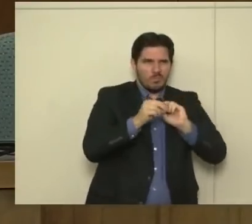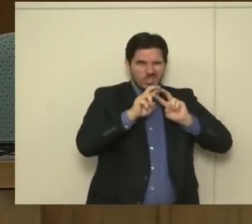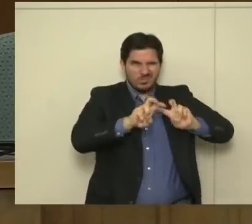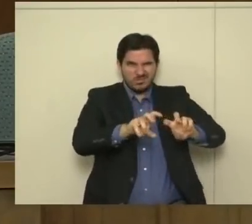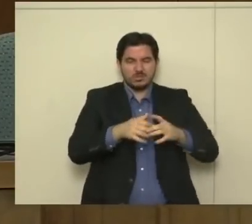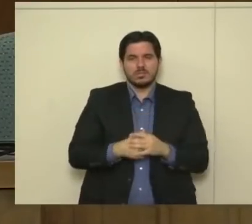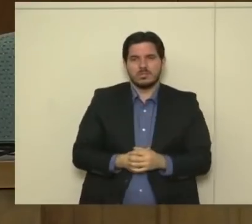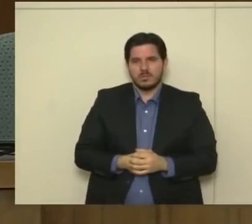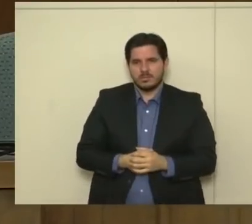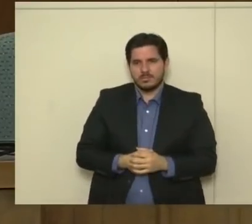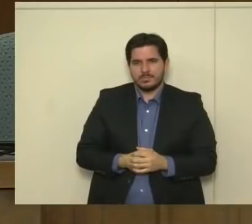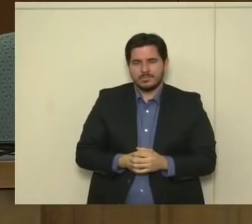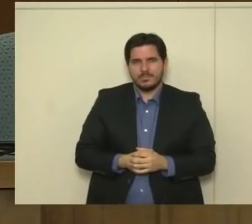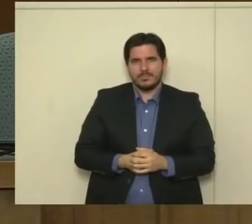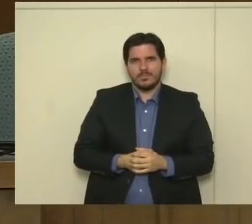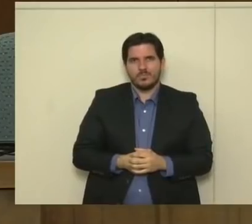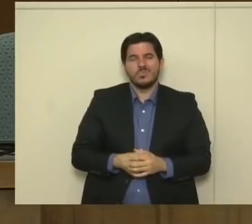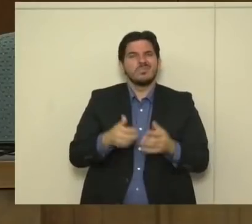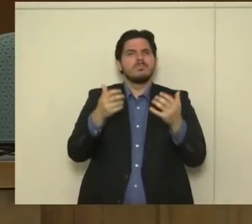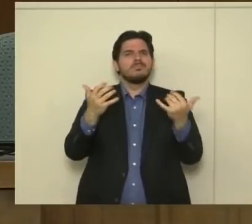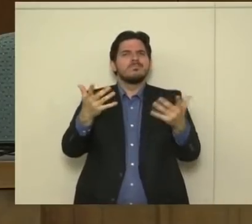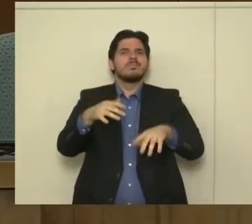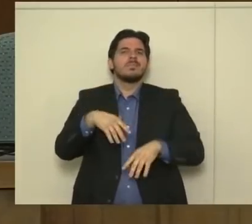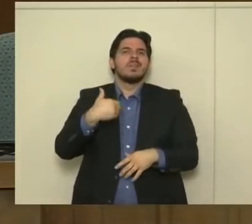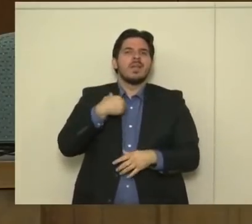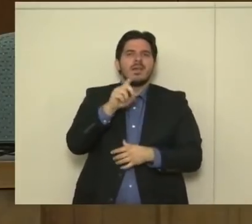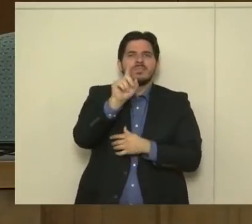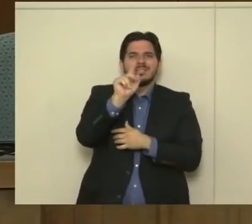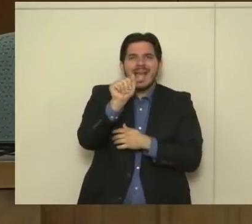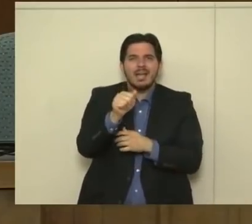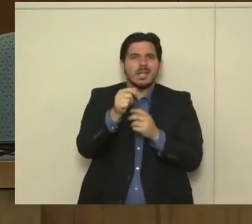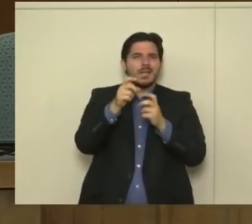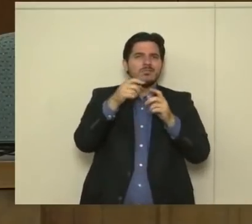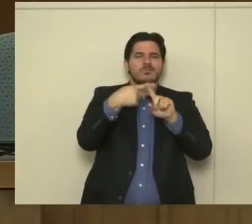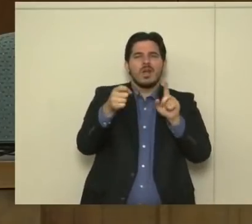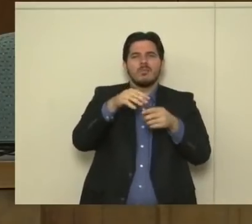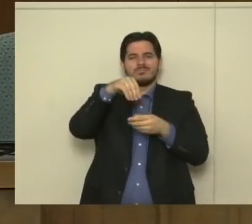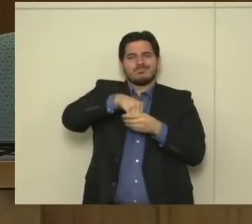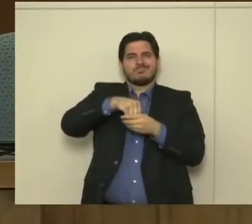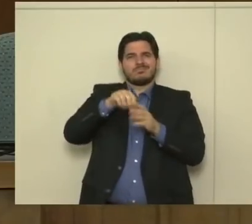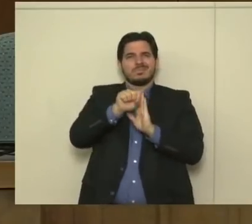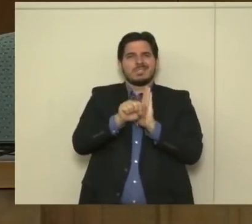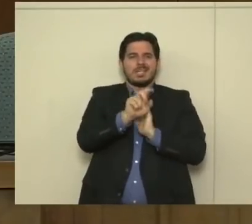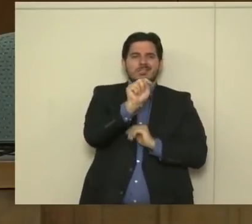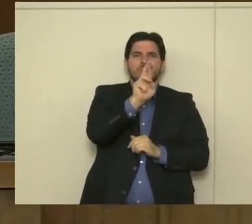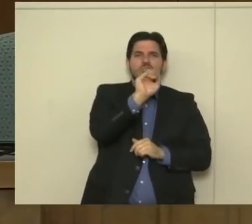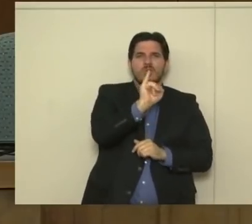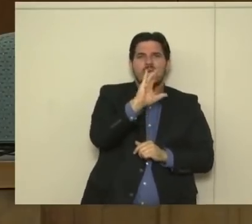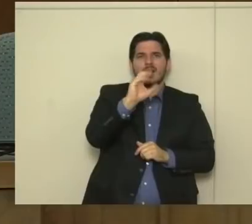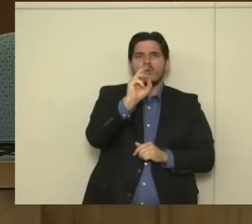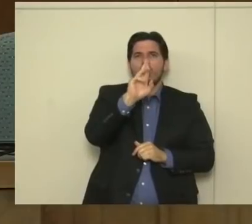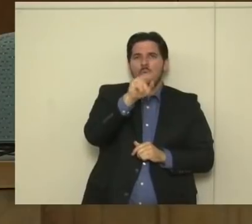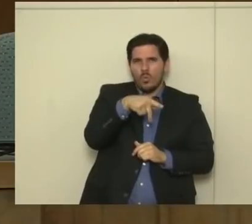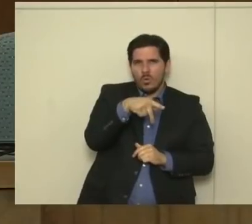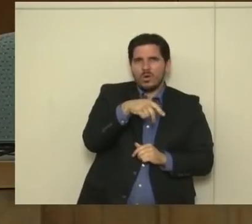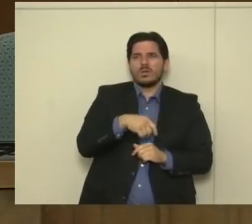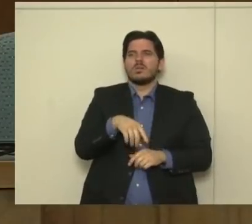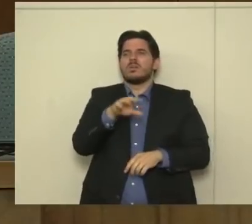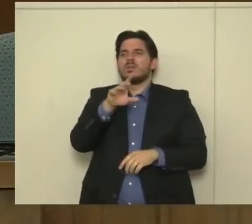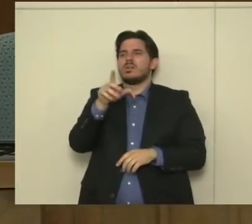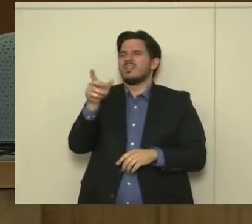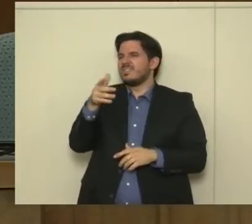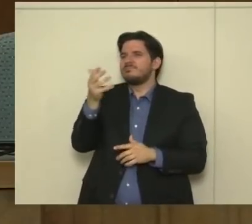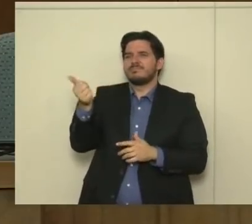on having automated data transfer from our 2 in-state labs, TRICOR and the State Lab Division.